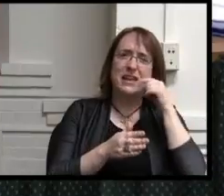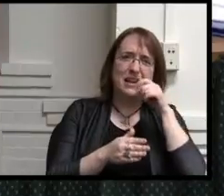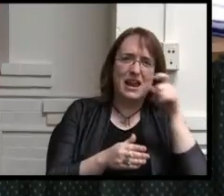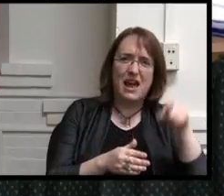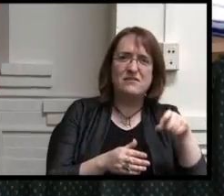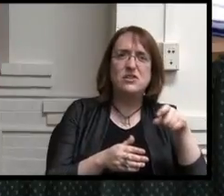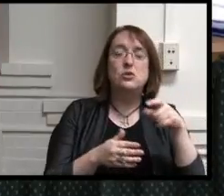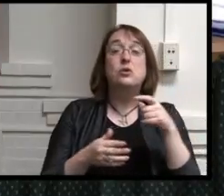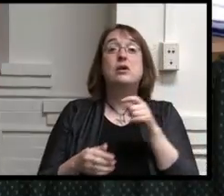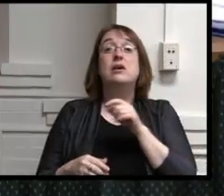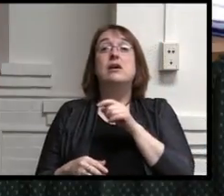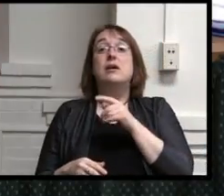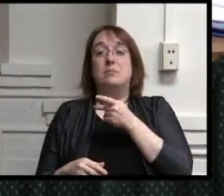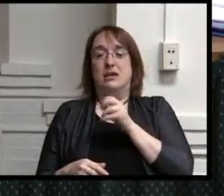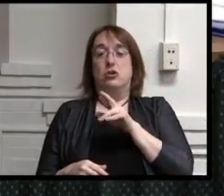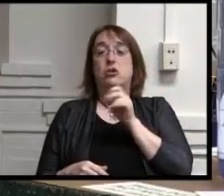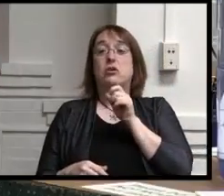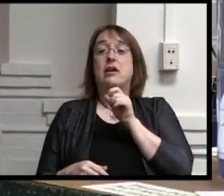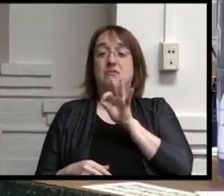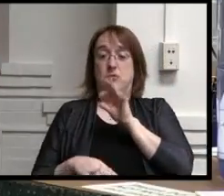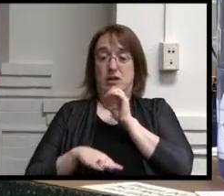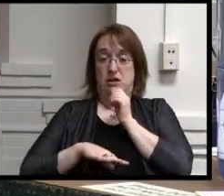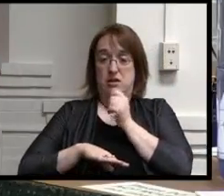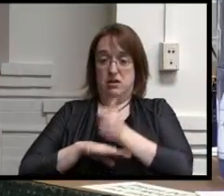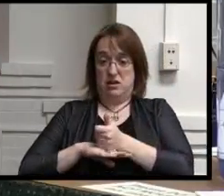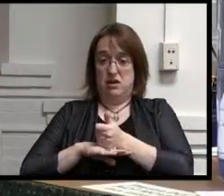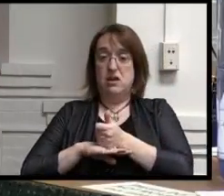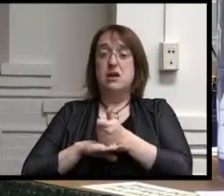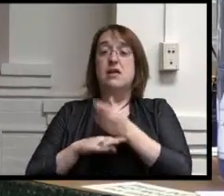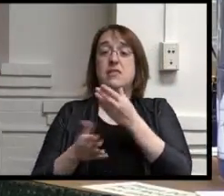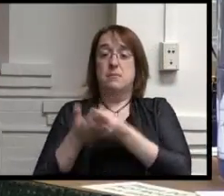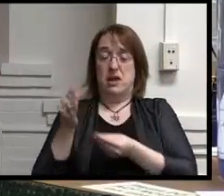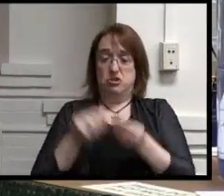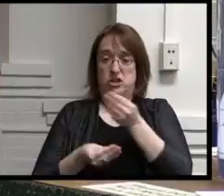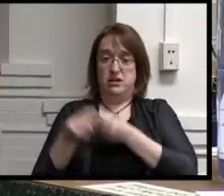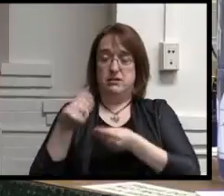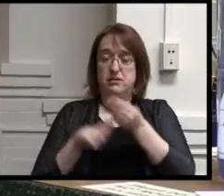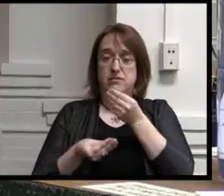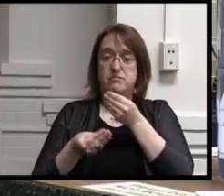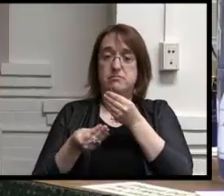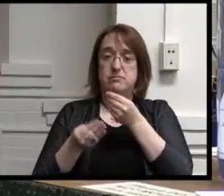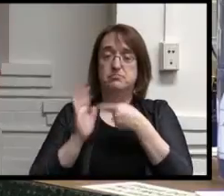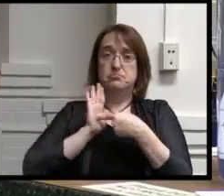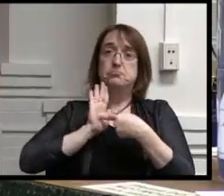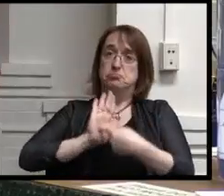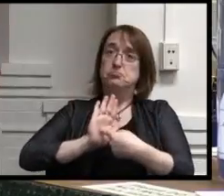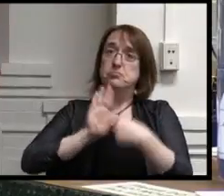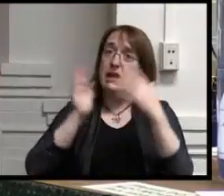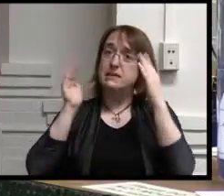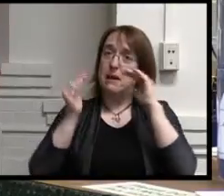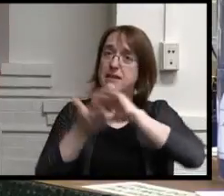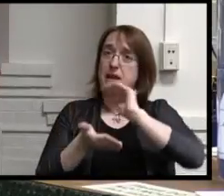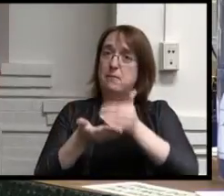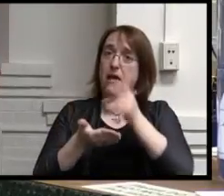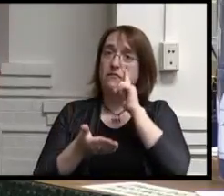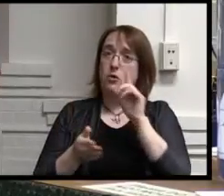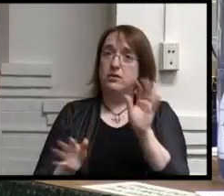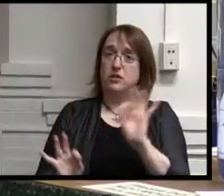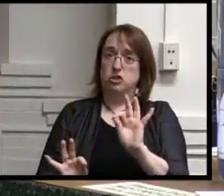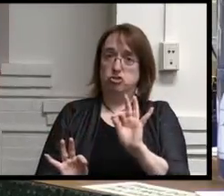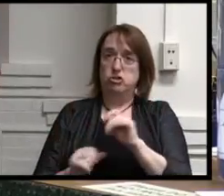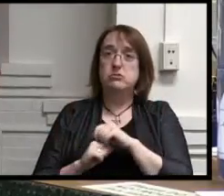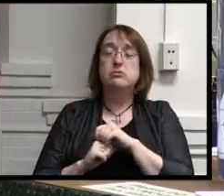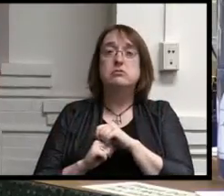have allocated them in the first instance, so that the budget actually identified an expected amount for furnishings